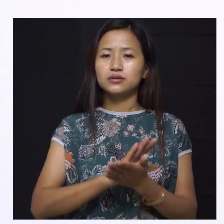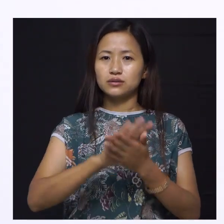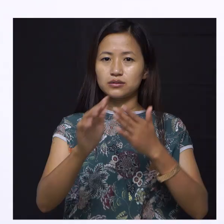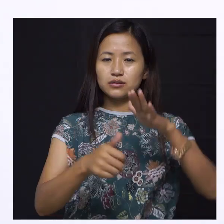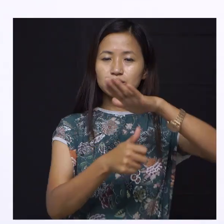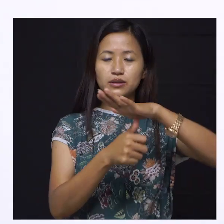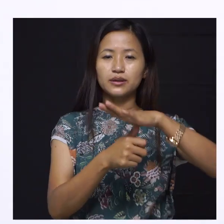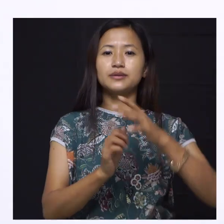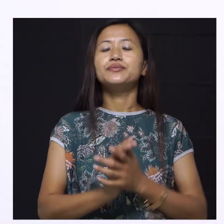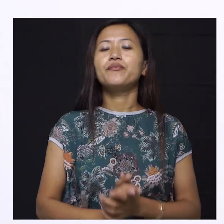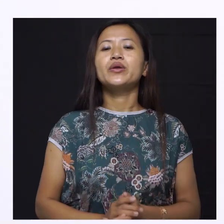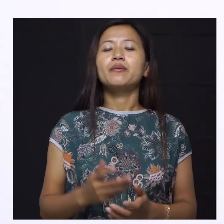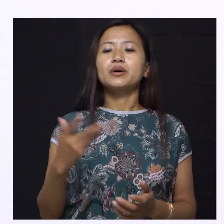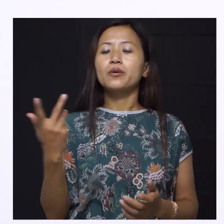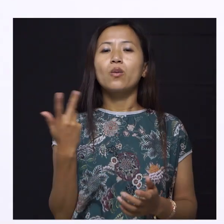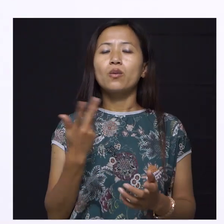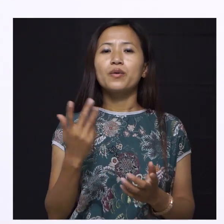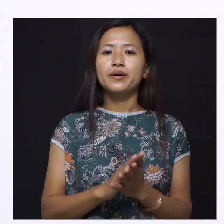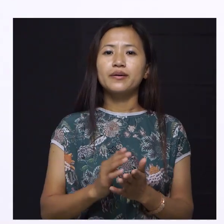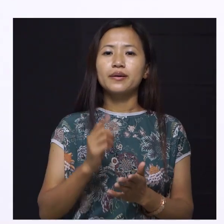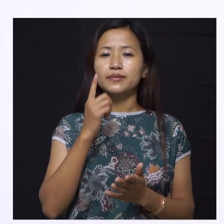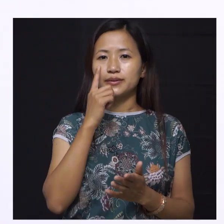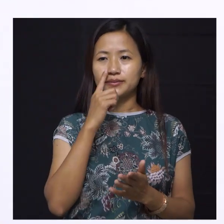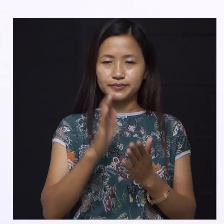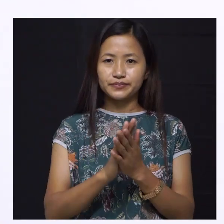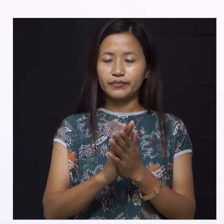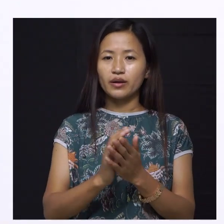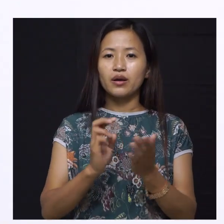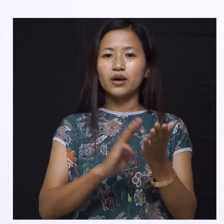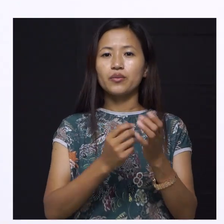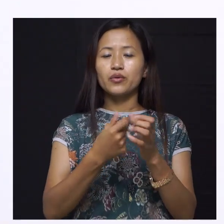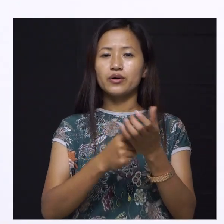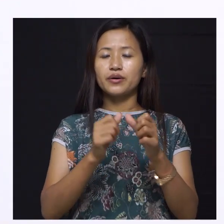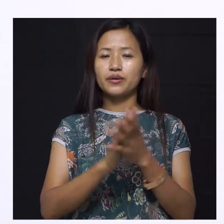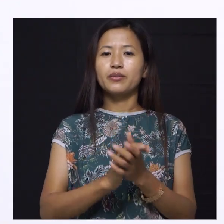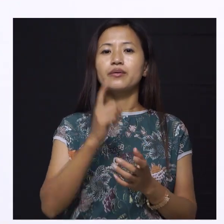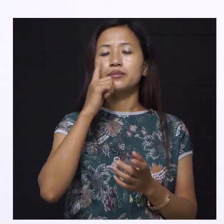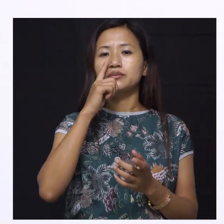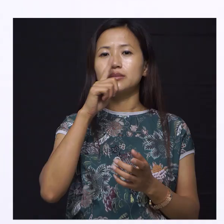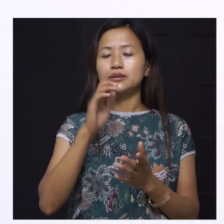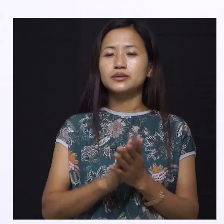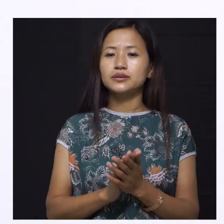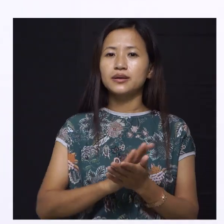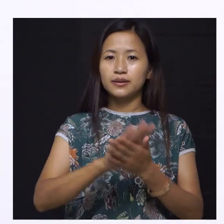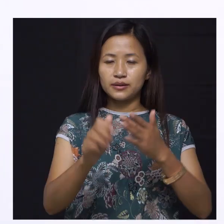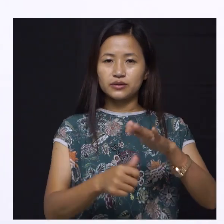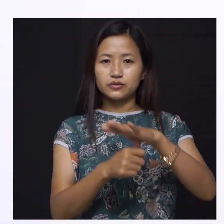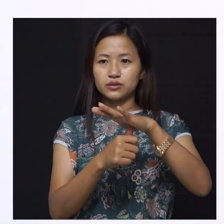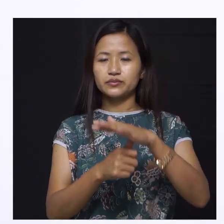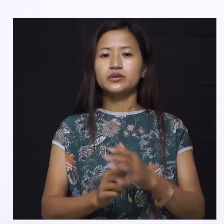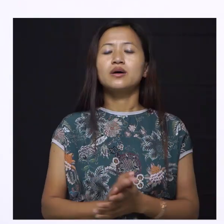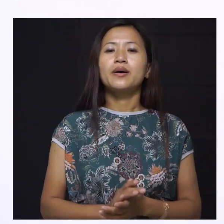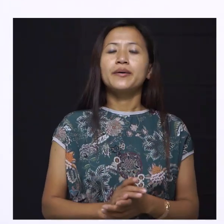Why? But why Moria here is because the father is already dead by the time the story started,